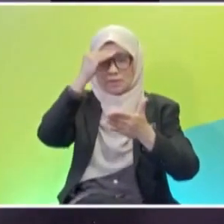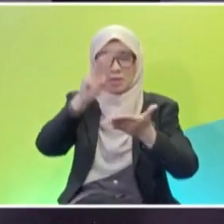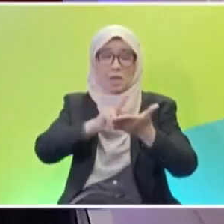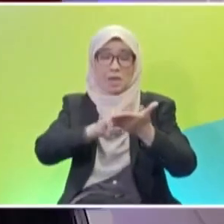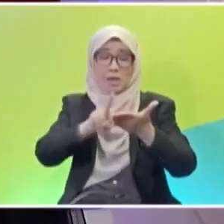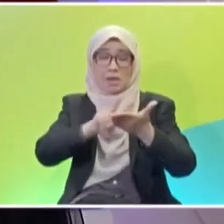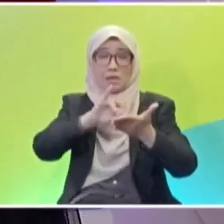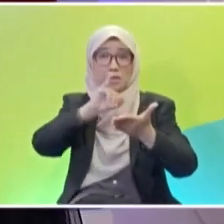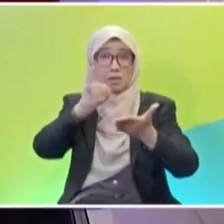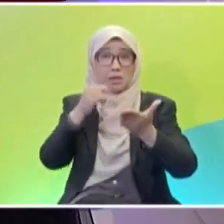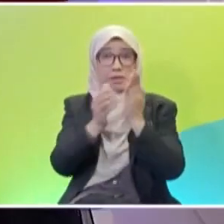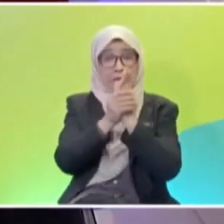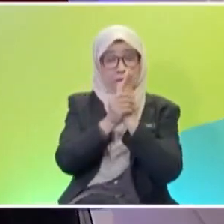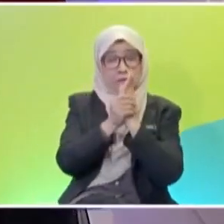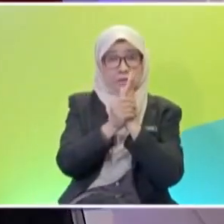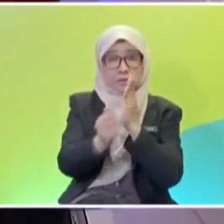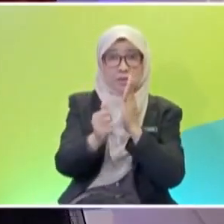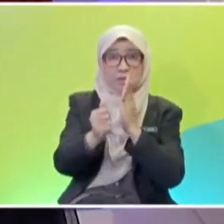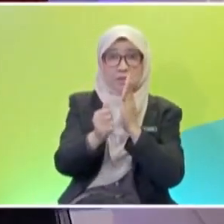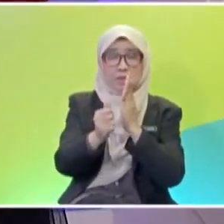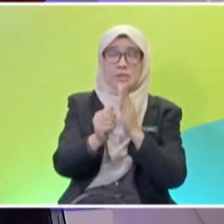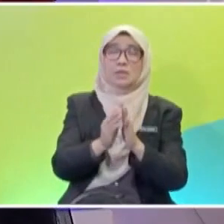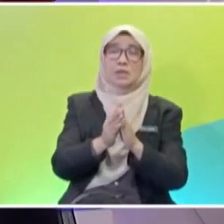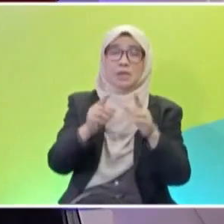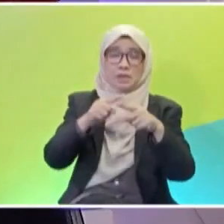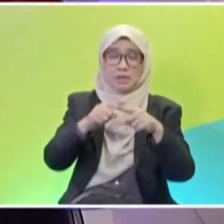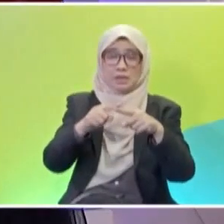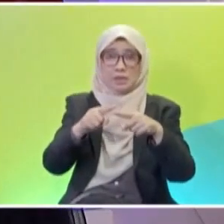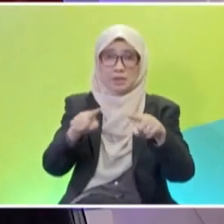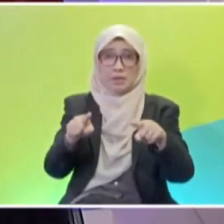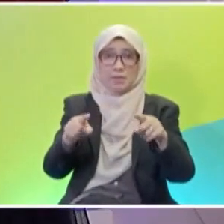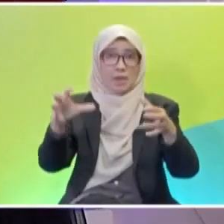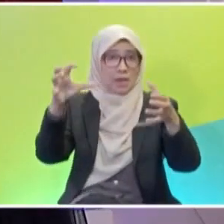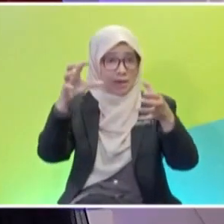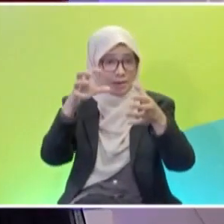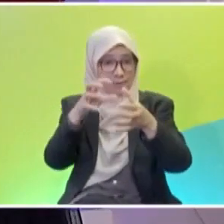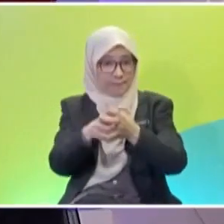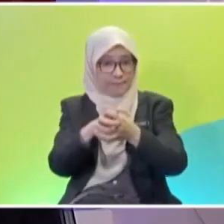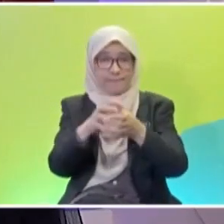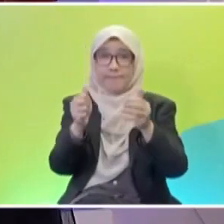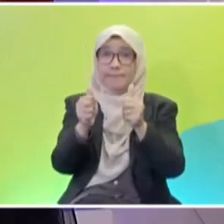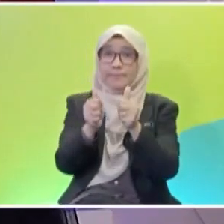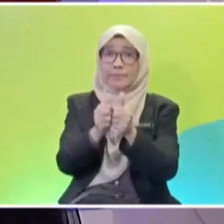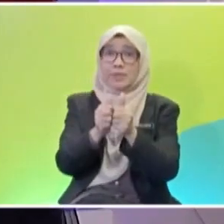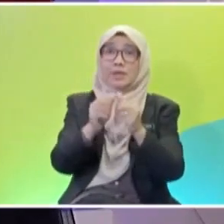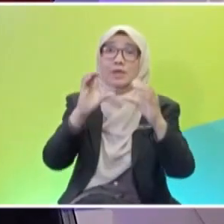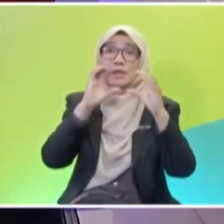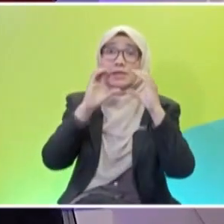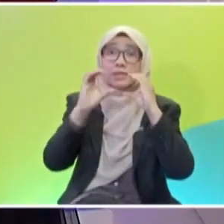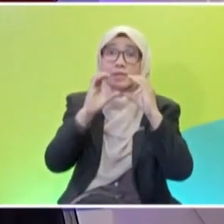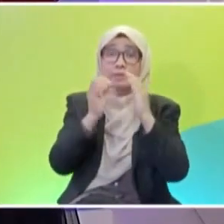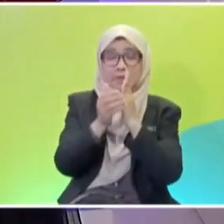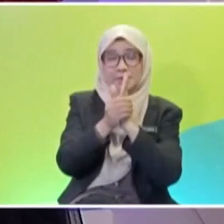we spent quite a bit of time just now, not just a reading for main idea or gist, but we also looked